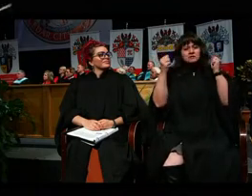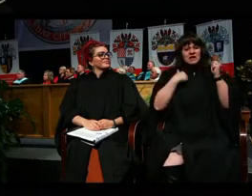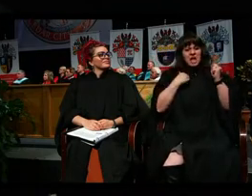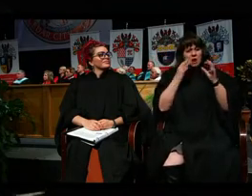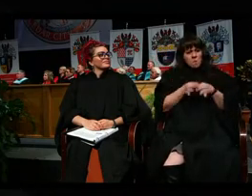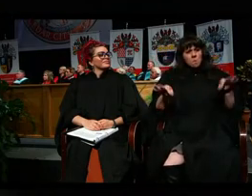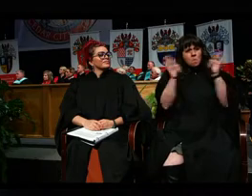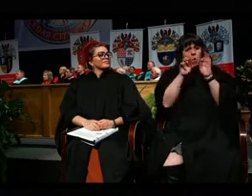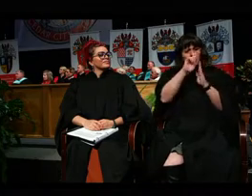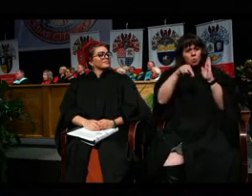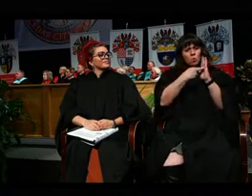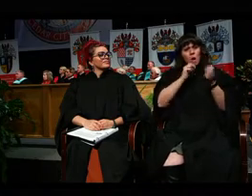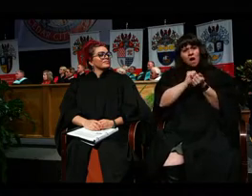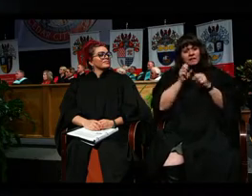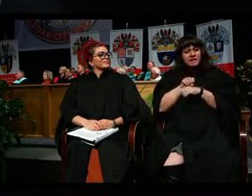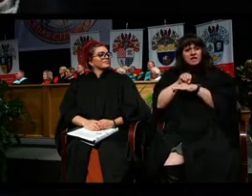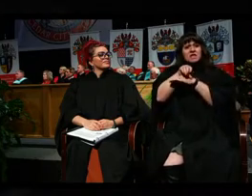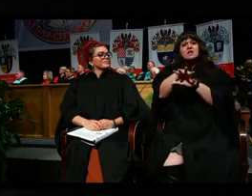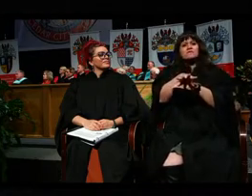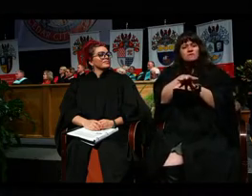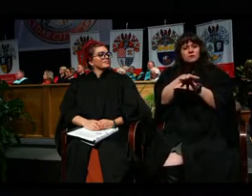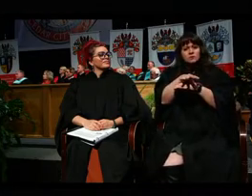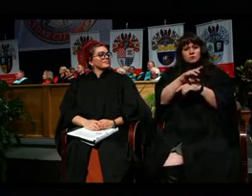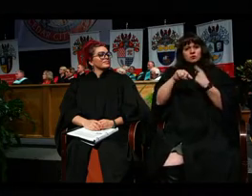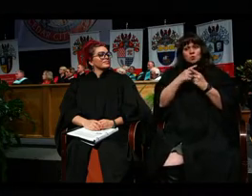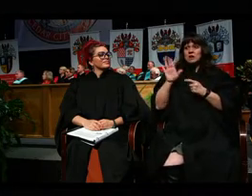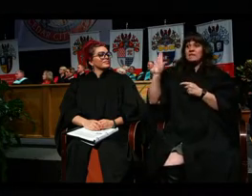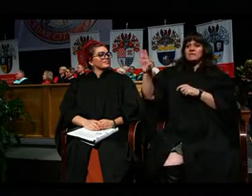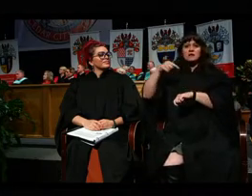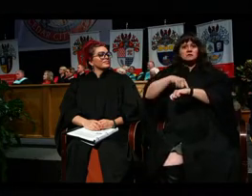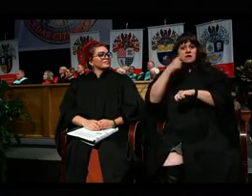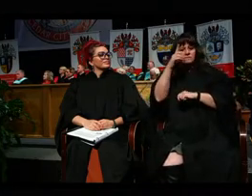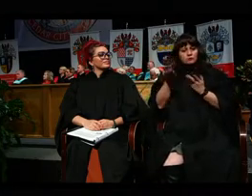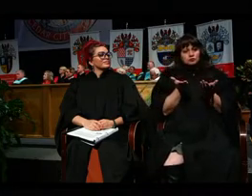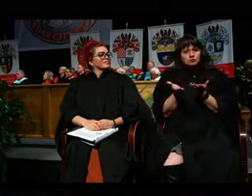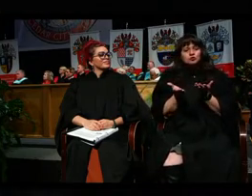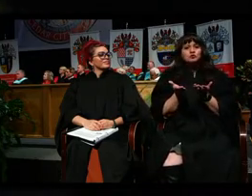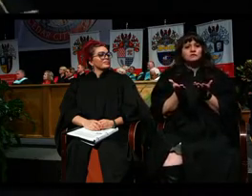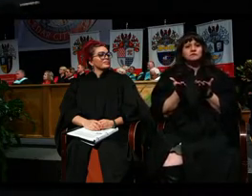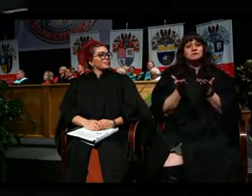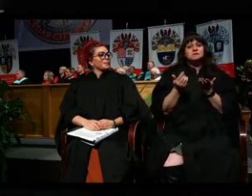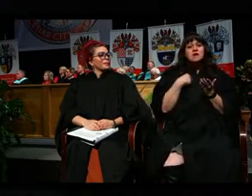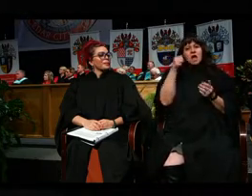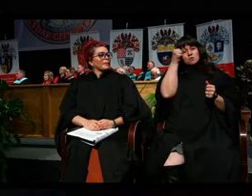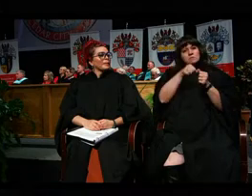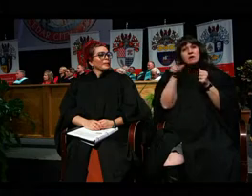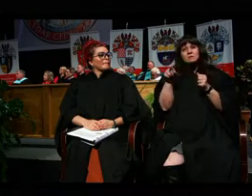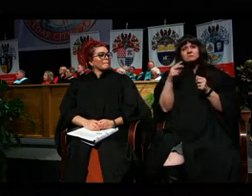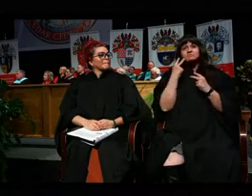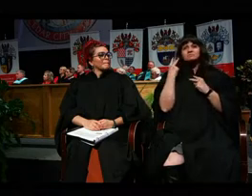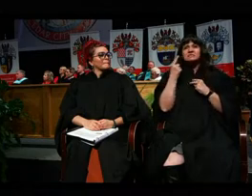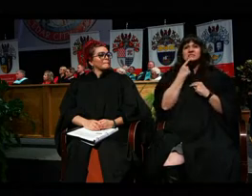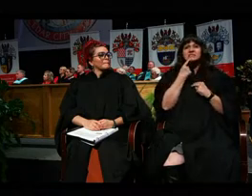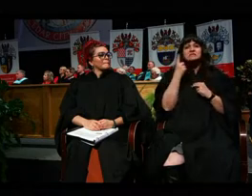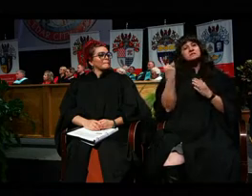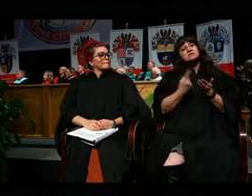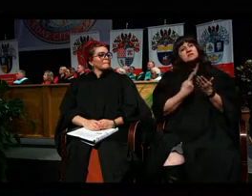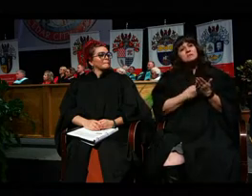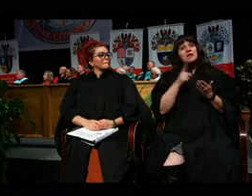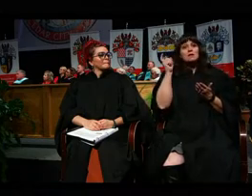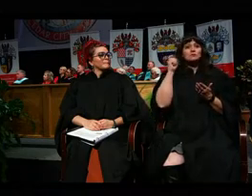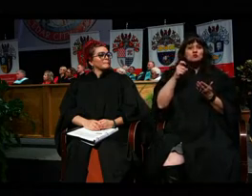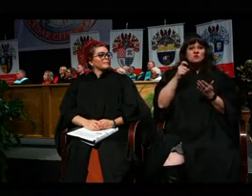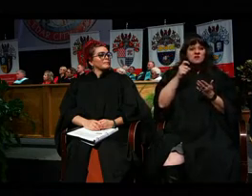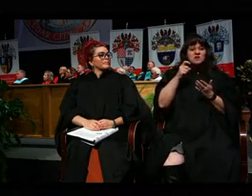difference that they made when it was their turn to step forward and serve. And I remember him saying something like, sometimes you need bulldozers